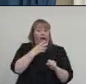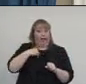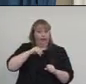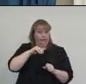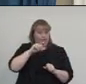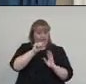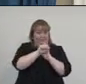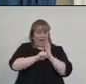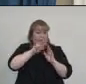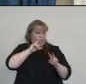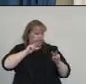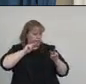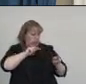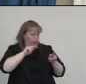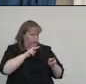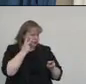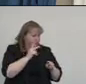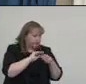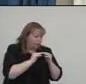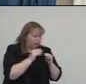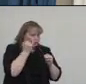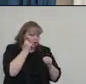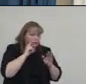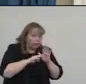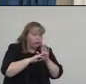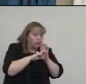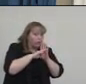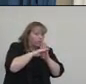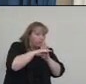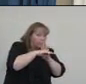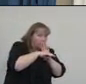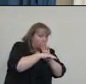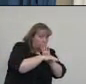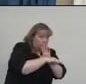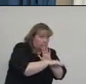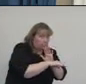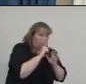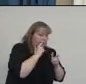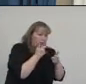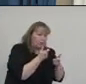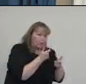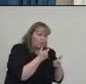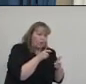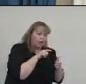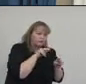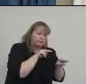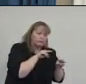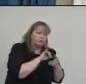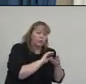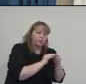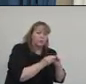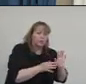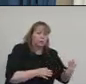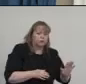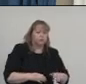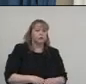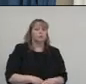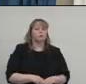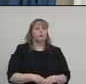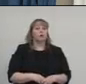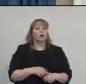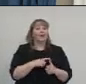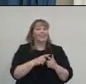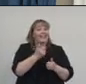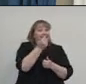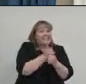COVID-19. Only now, in an effort for Nevada to start returning to the normal structure of government decision-making, the County Commission will have